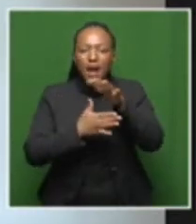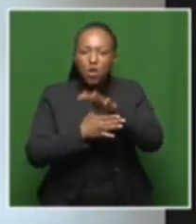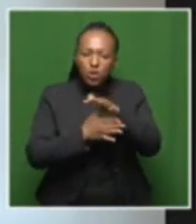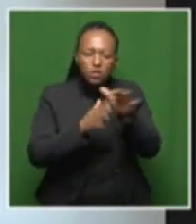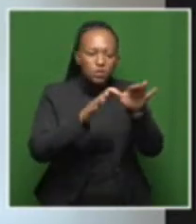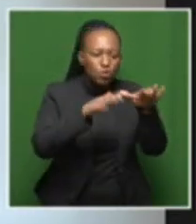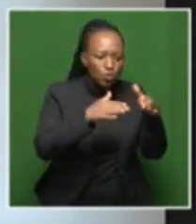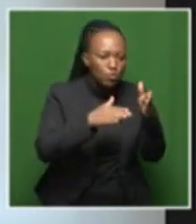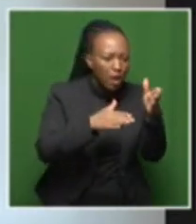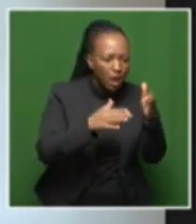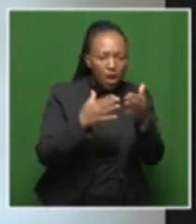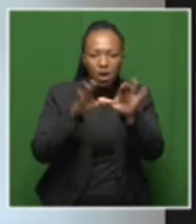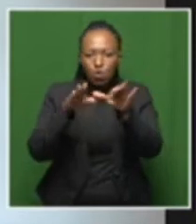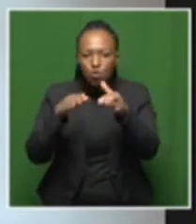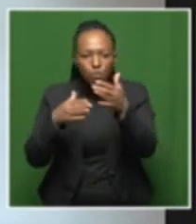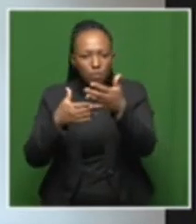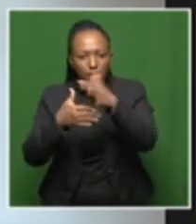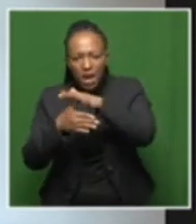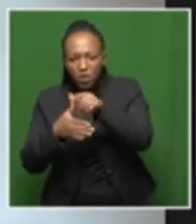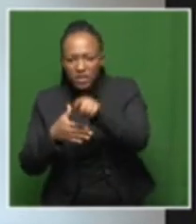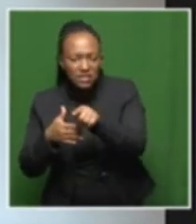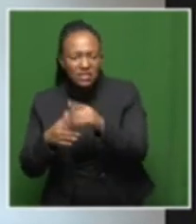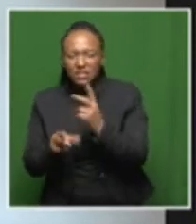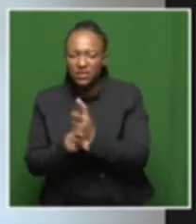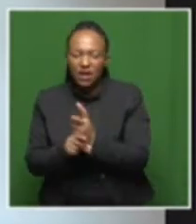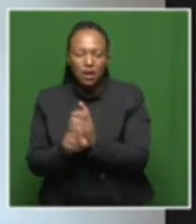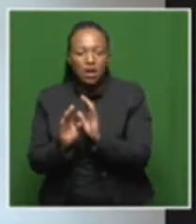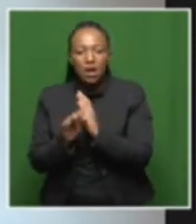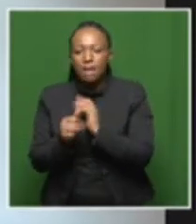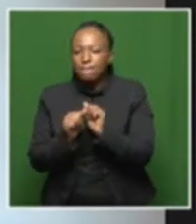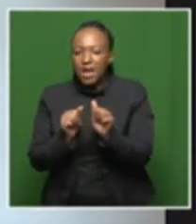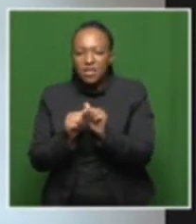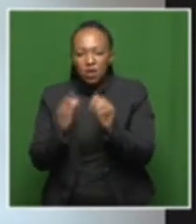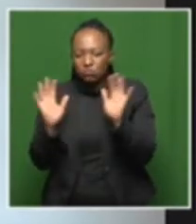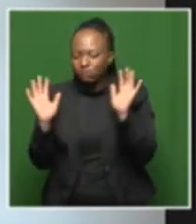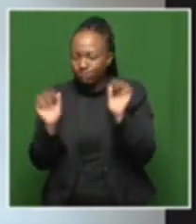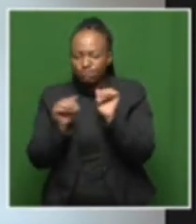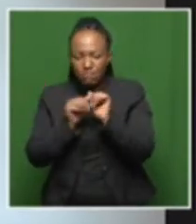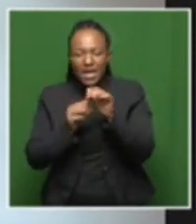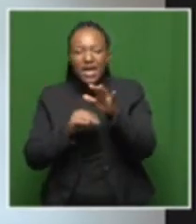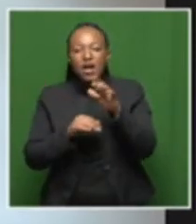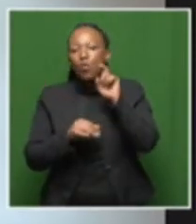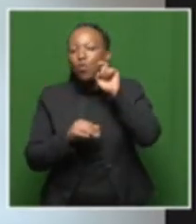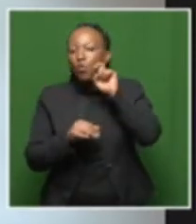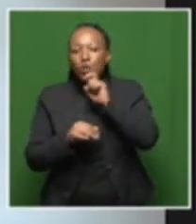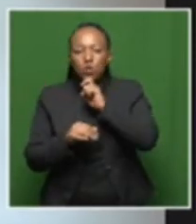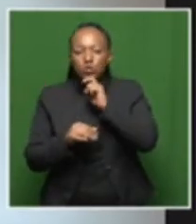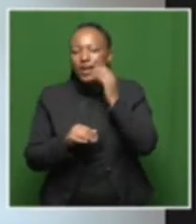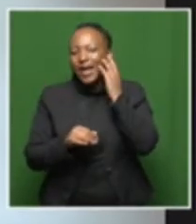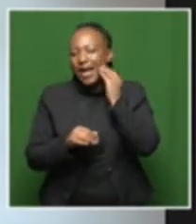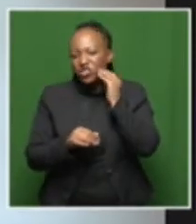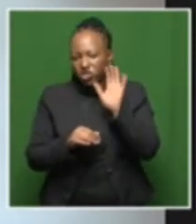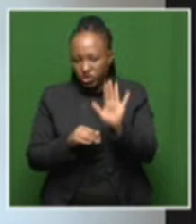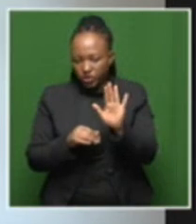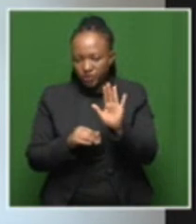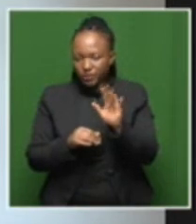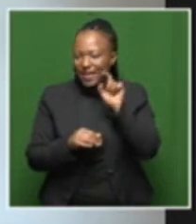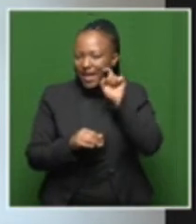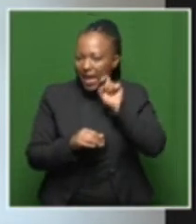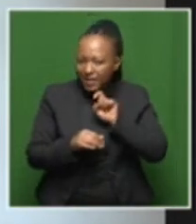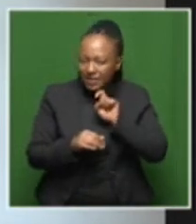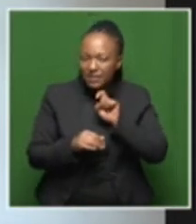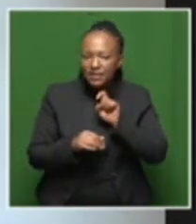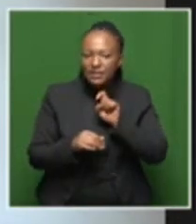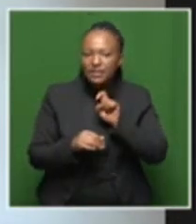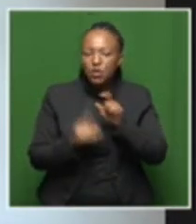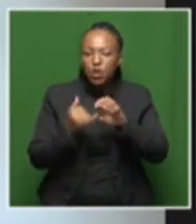reason why we have proposed that we should open to other age groups faster, because rather than spending effort on